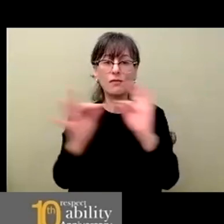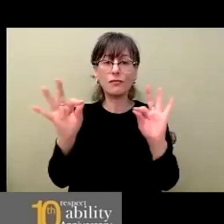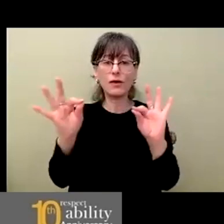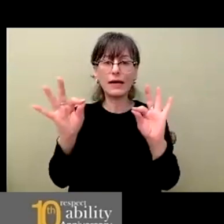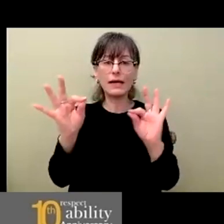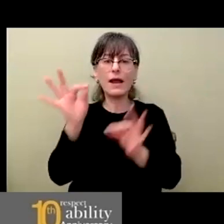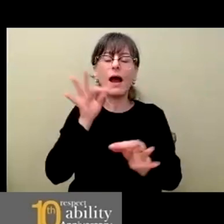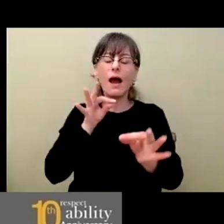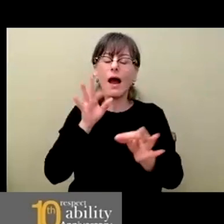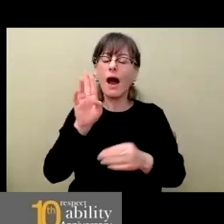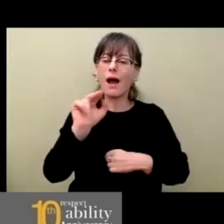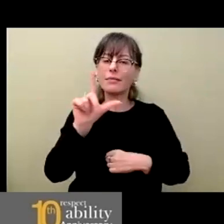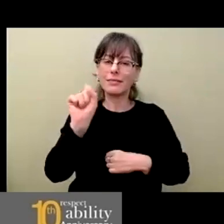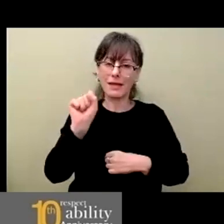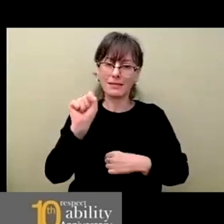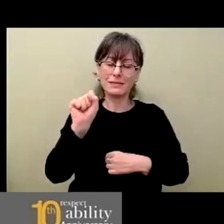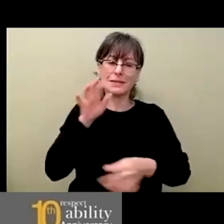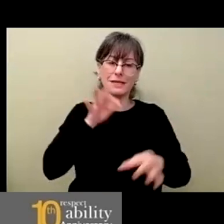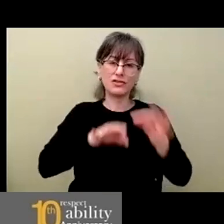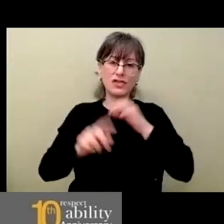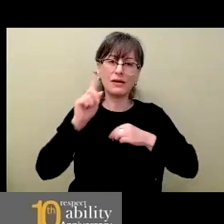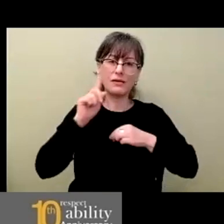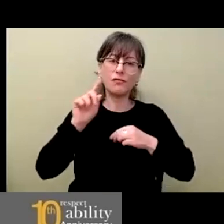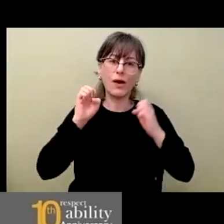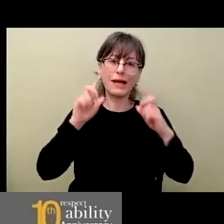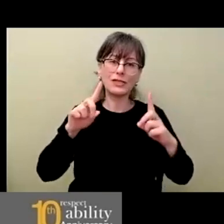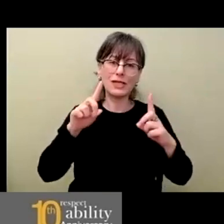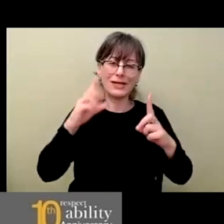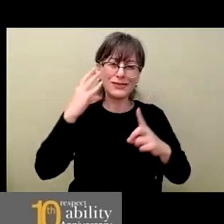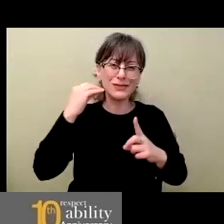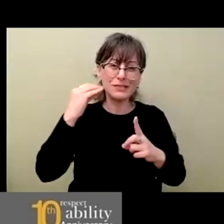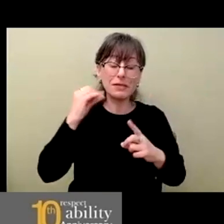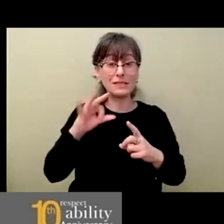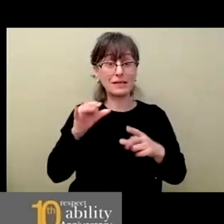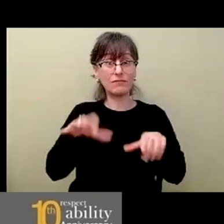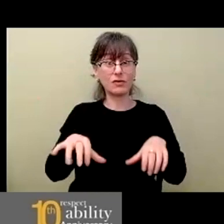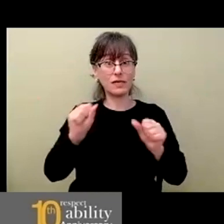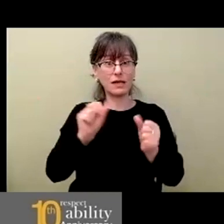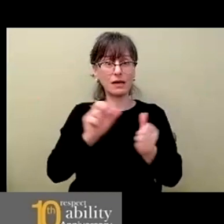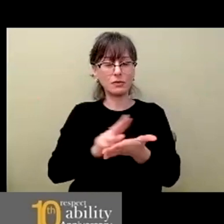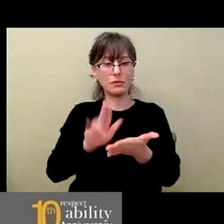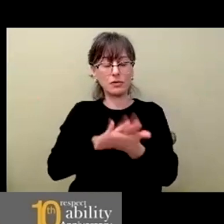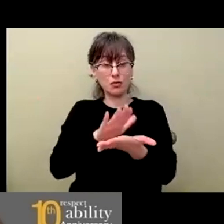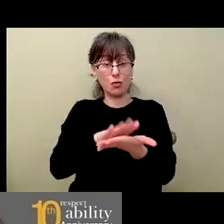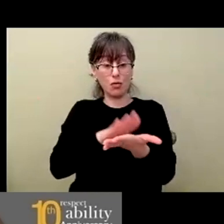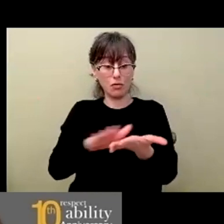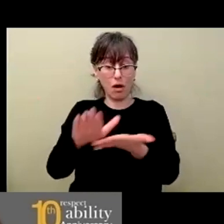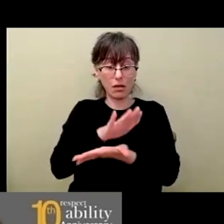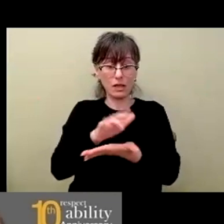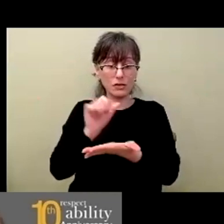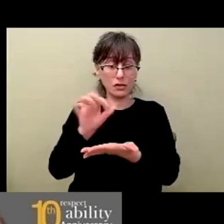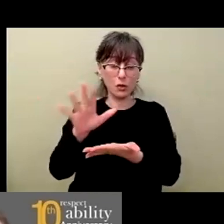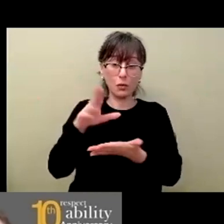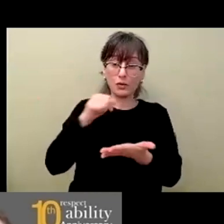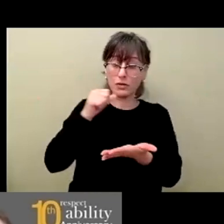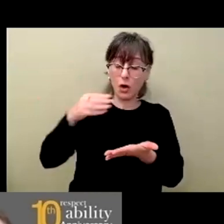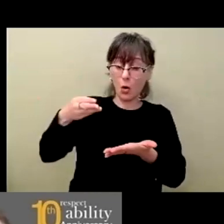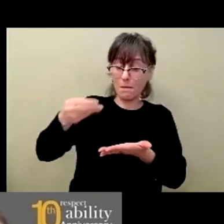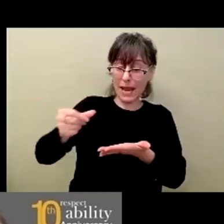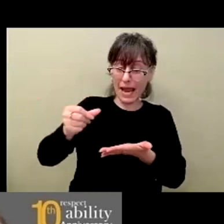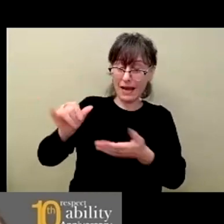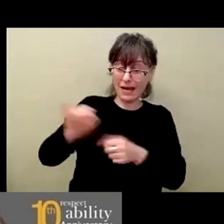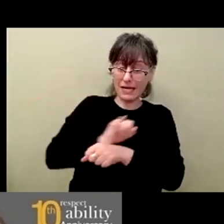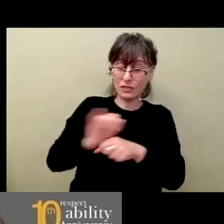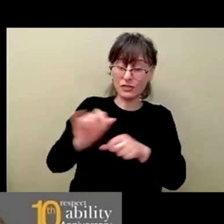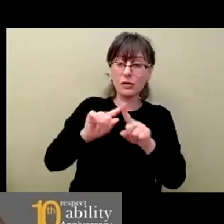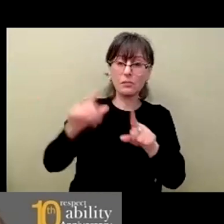for some sort of educational experience. So if you are in school and somebody's saying, well, you're going to be an unpaid intern, but you're going to get credit, that's kind of